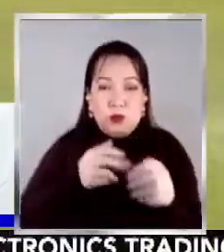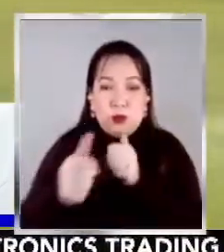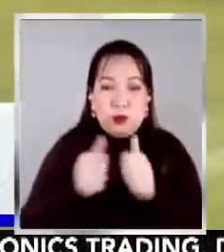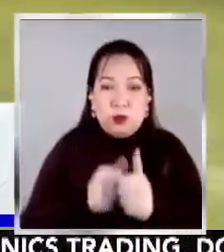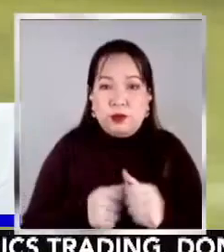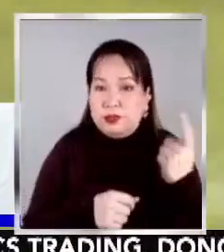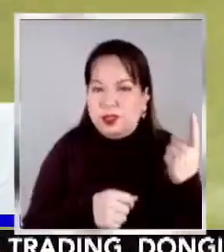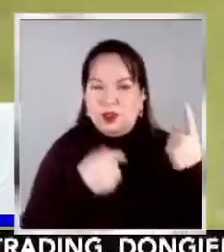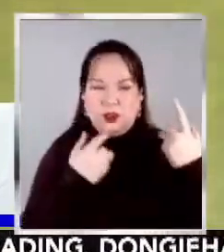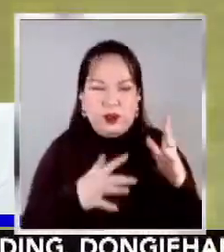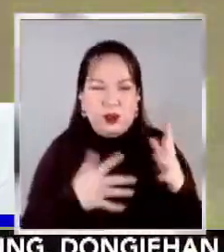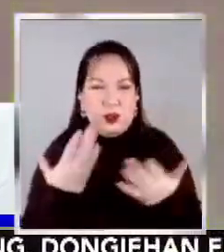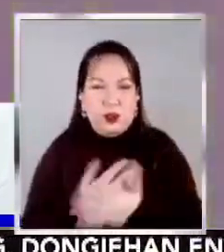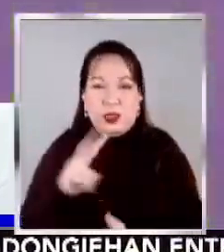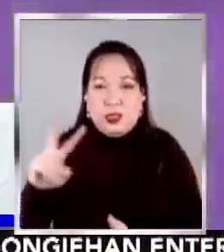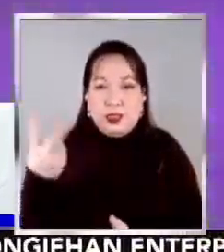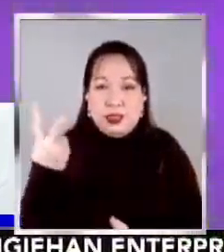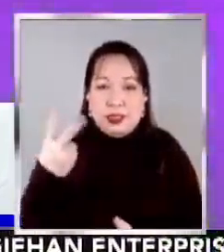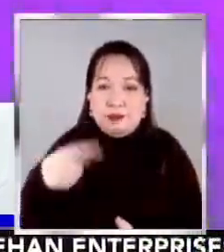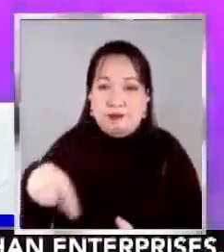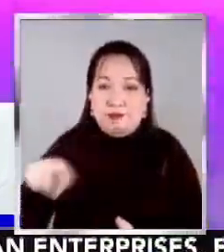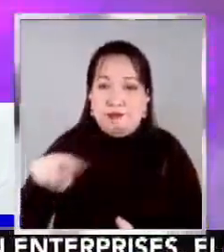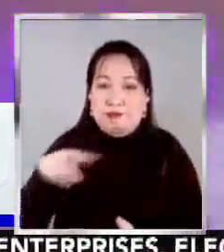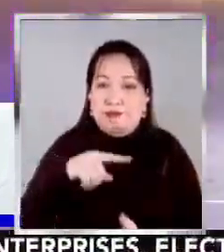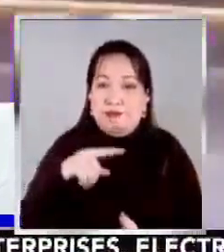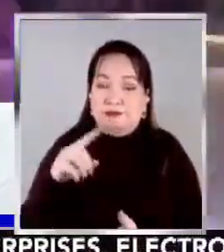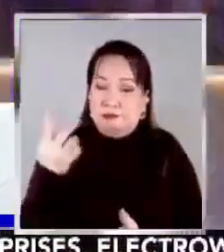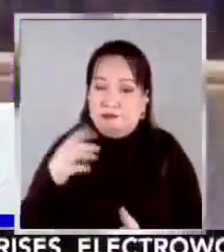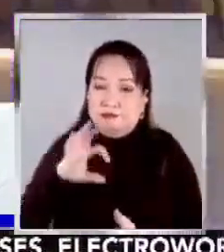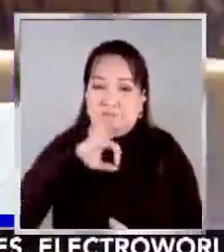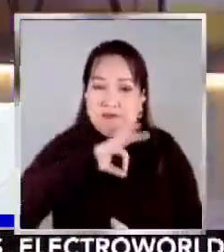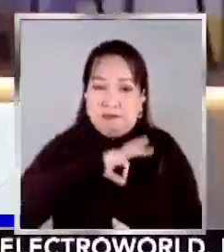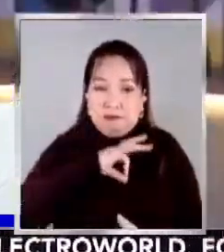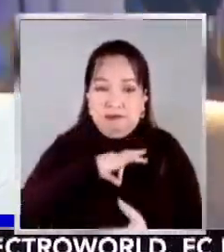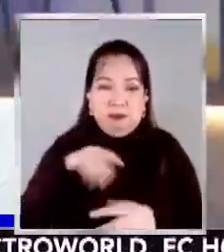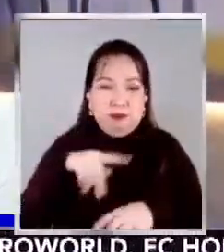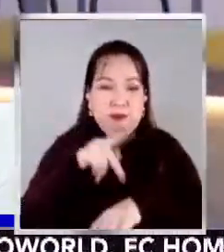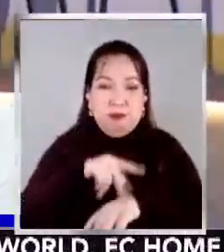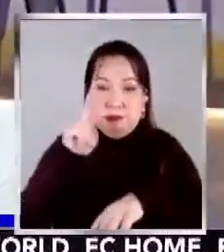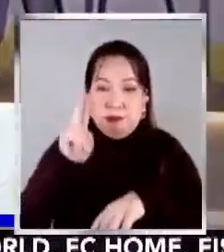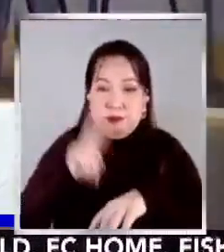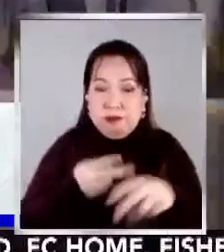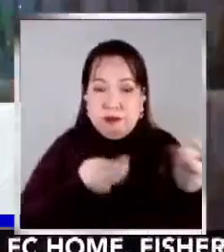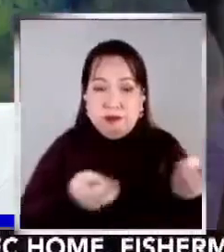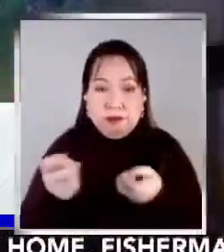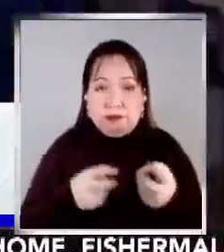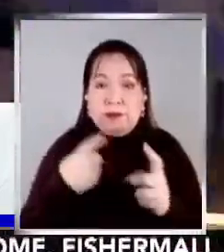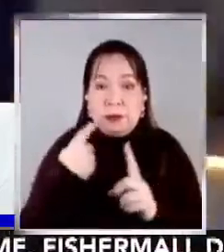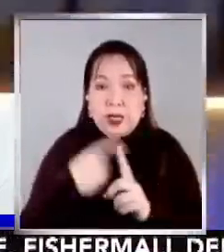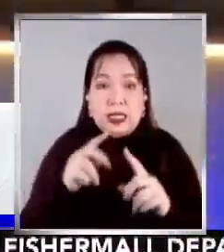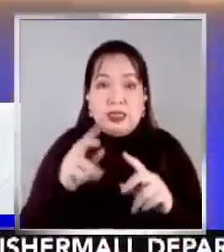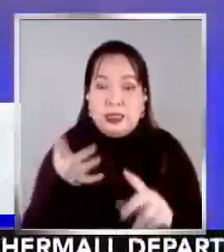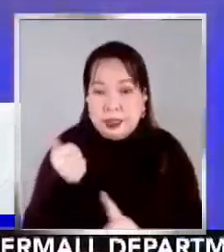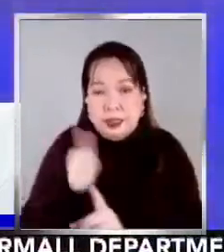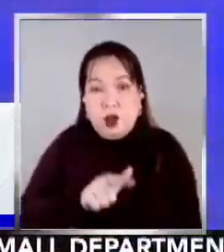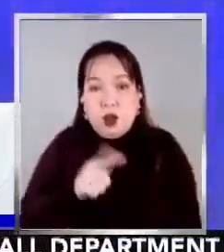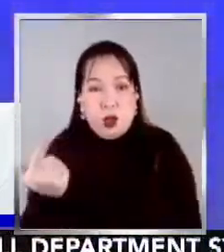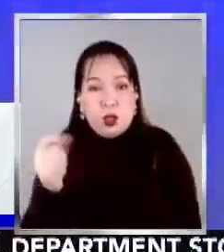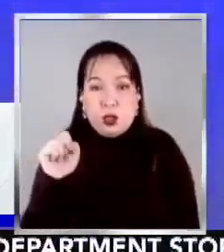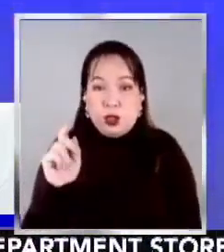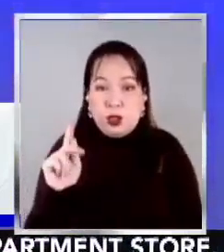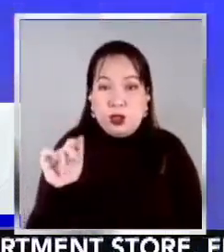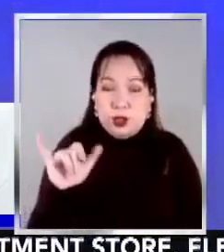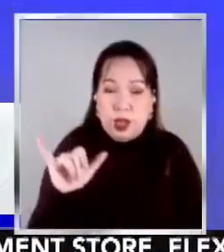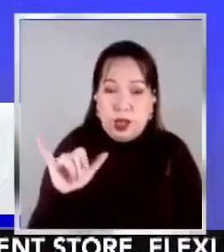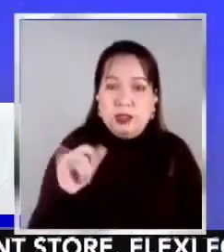sa Philippine National Figure Skating Championships, nagpakitang-gilas din ang national team member na si Skye Chua. Isa na ring